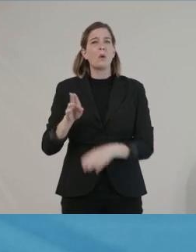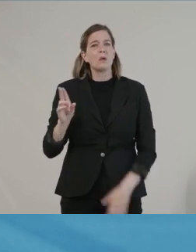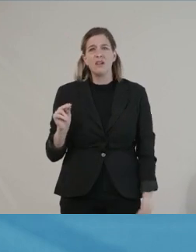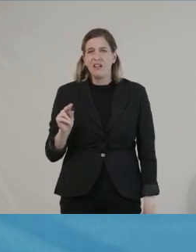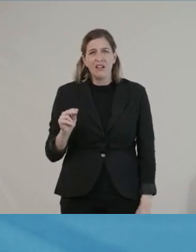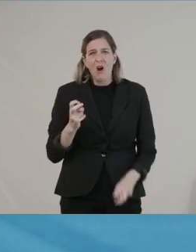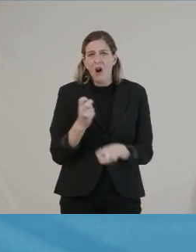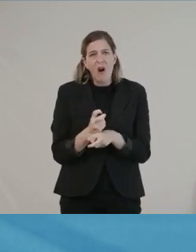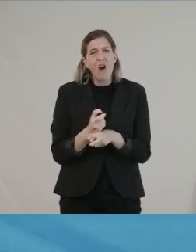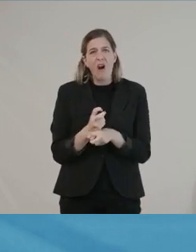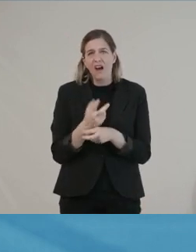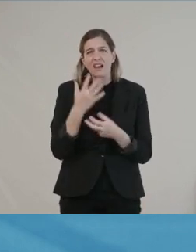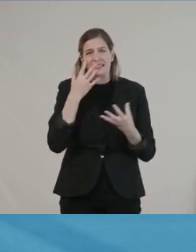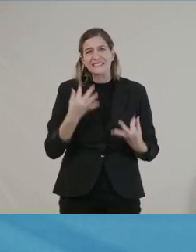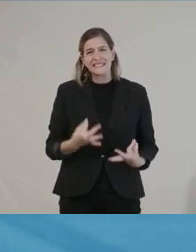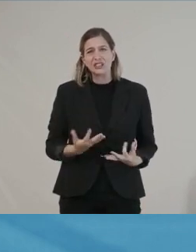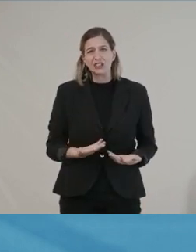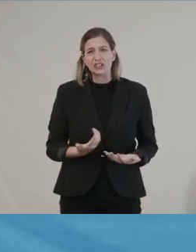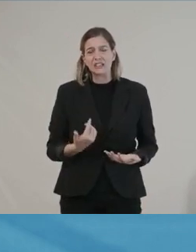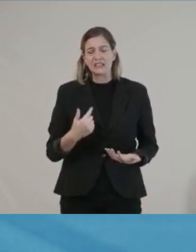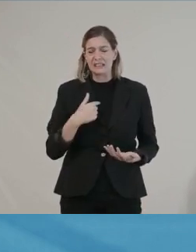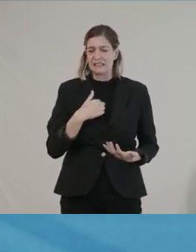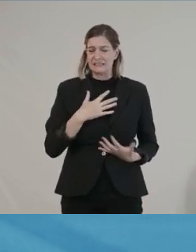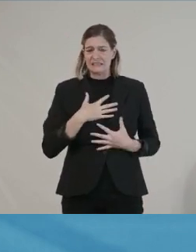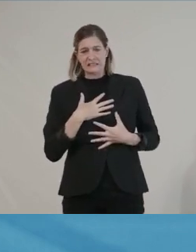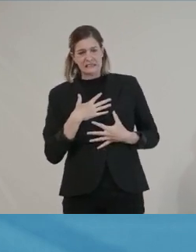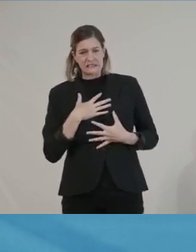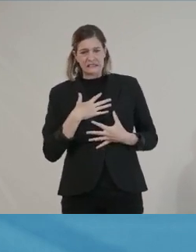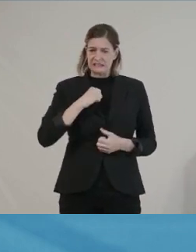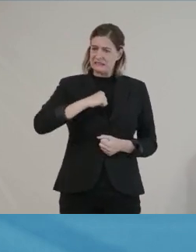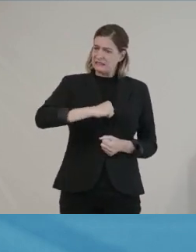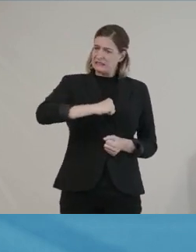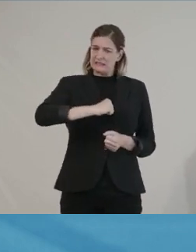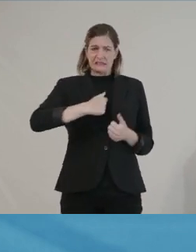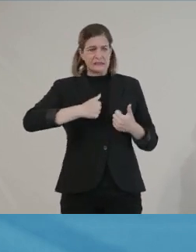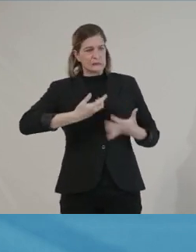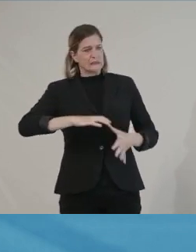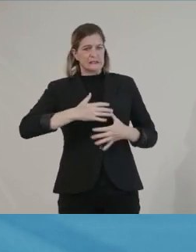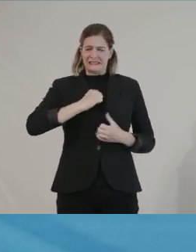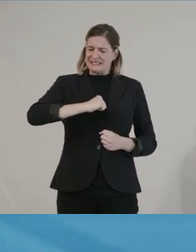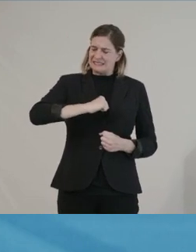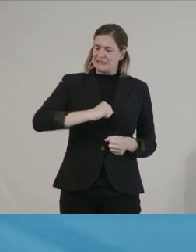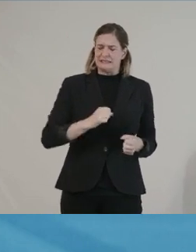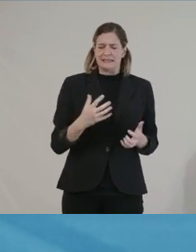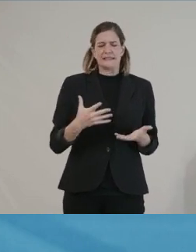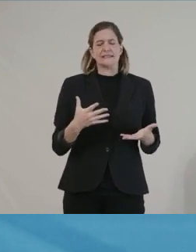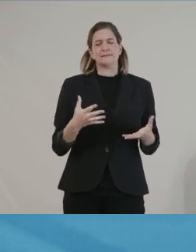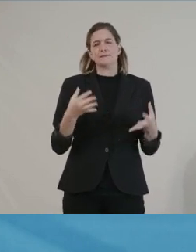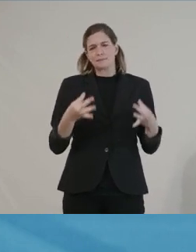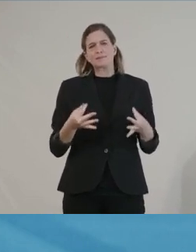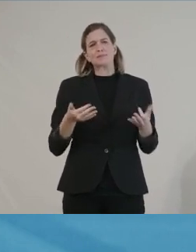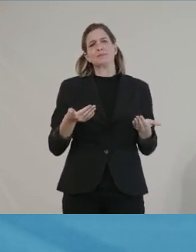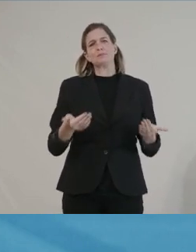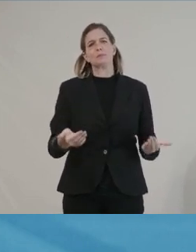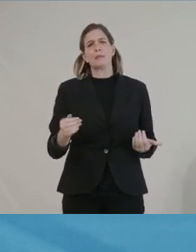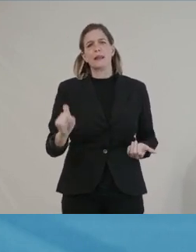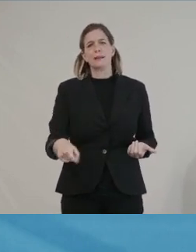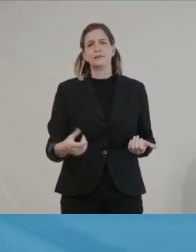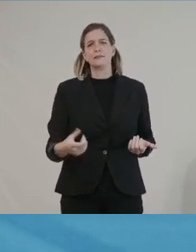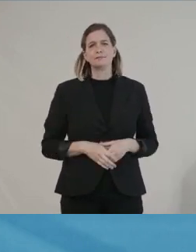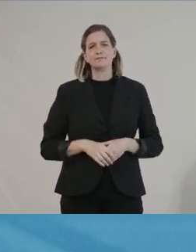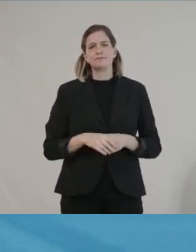I've mentioned that I was reluctant at each turn. I'm not going to exercise all the authority